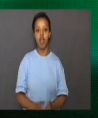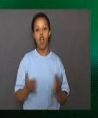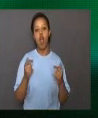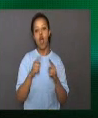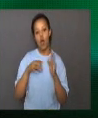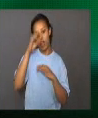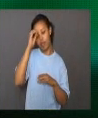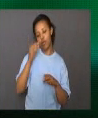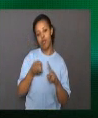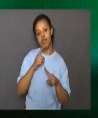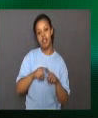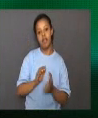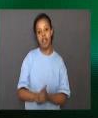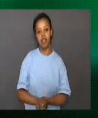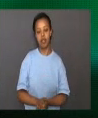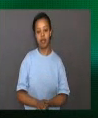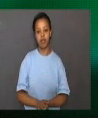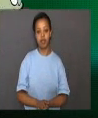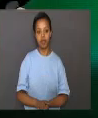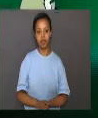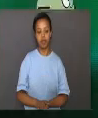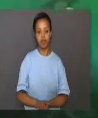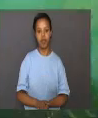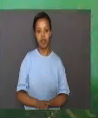Let's get back to our lesson.